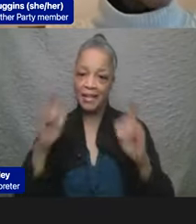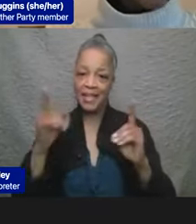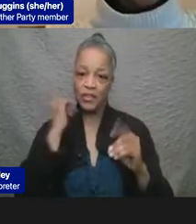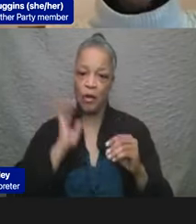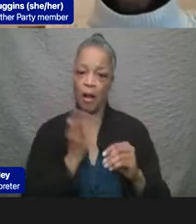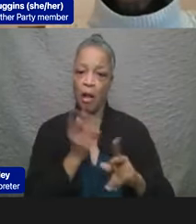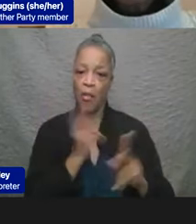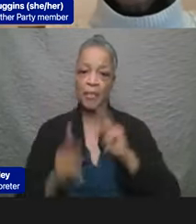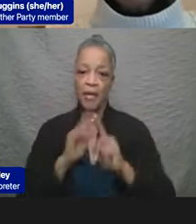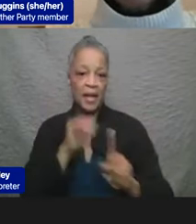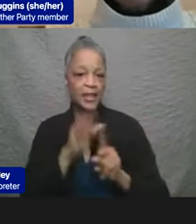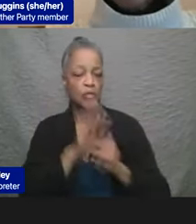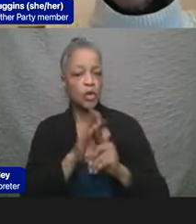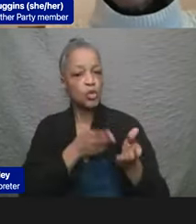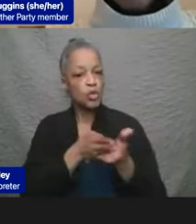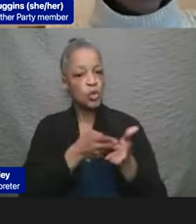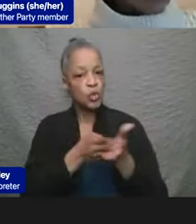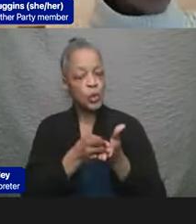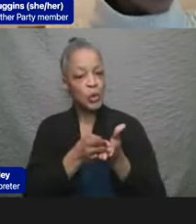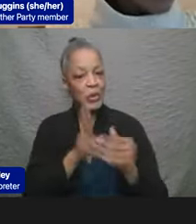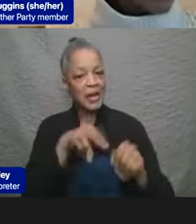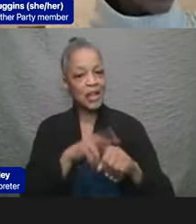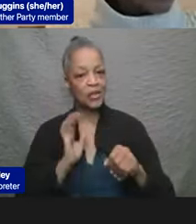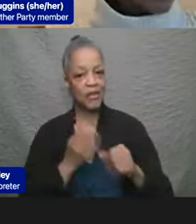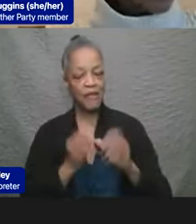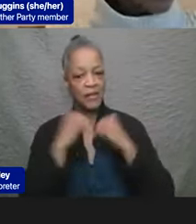that exposes the true nature of this society.